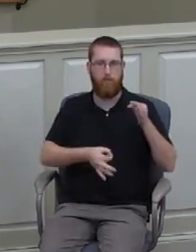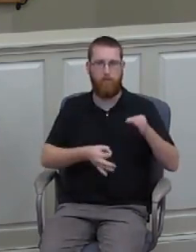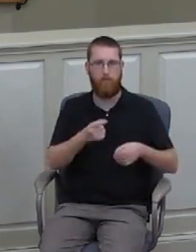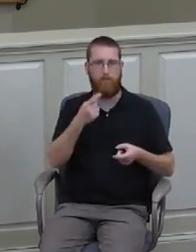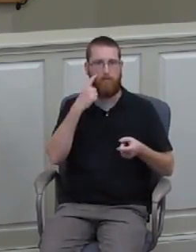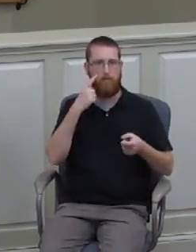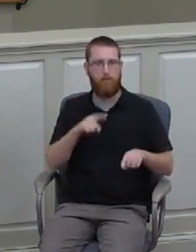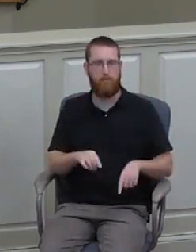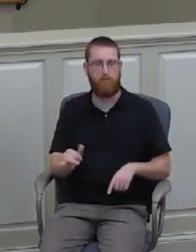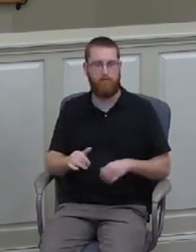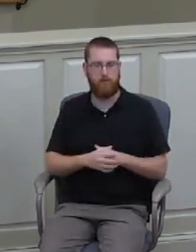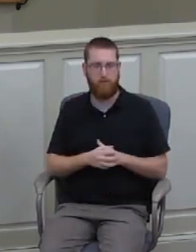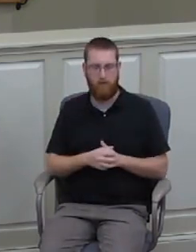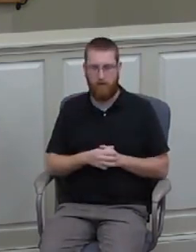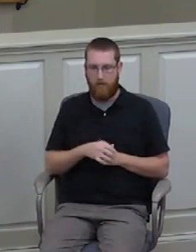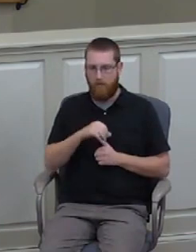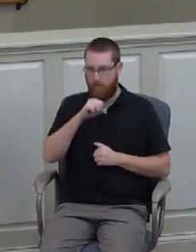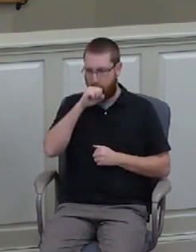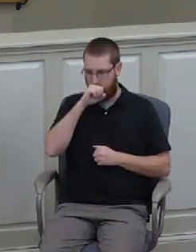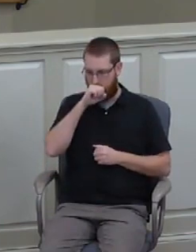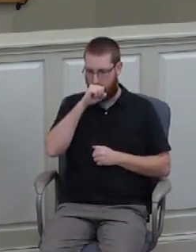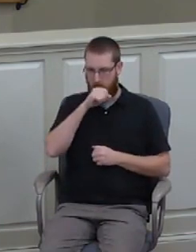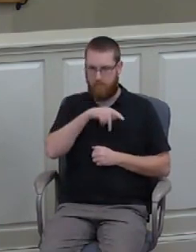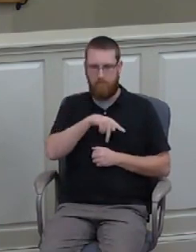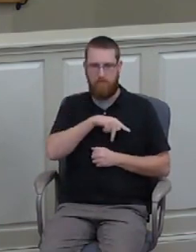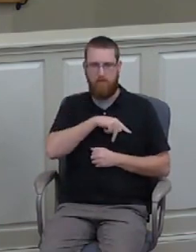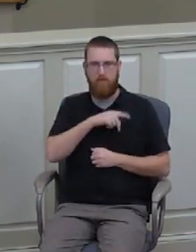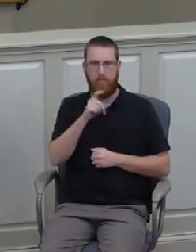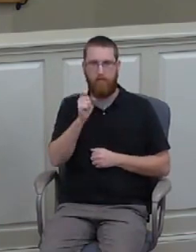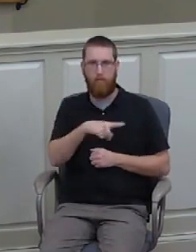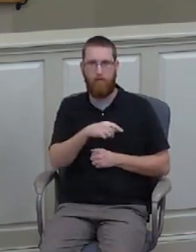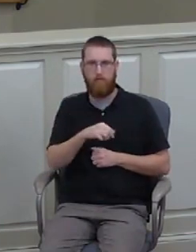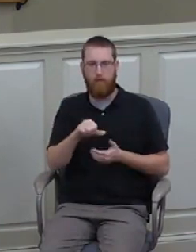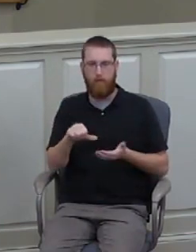Stephen, I have a question on page 6, bottom of the page.